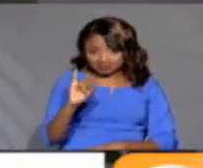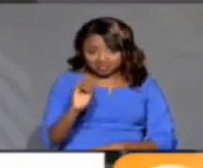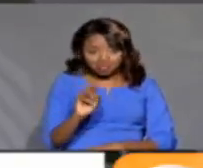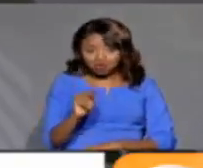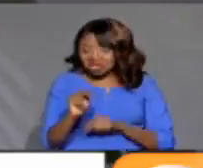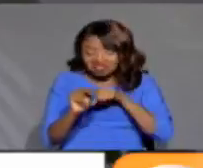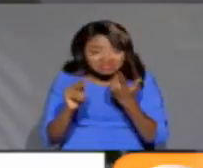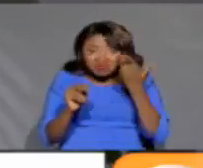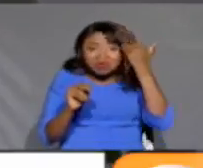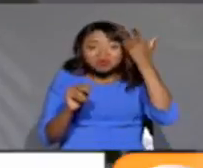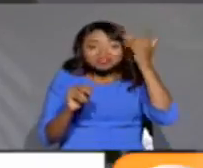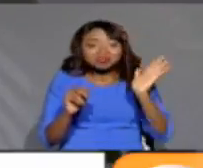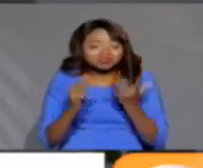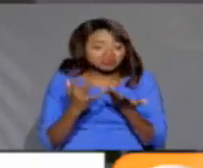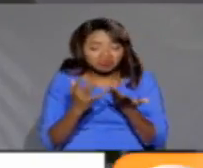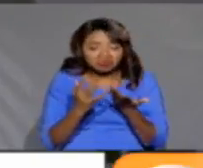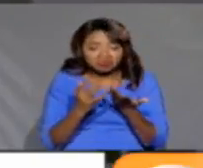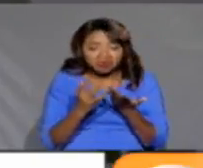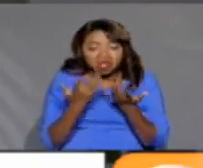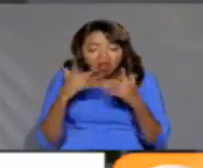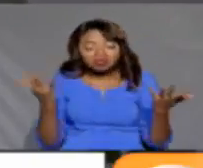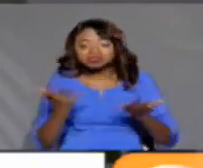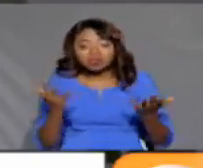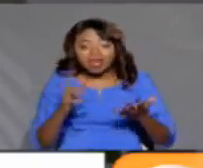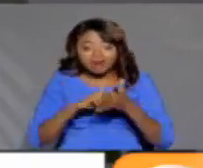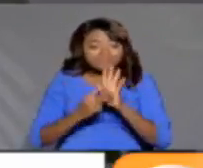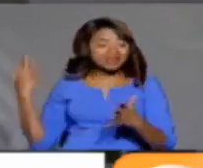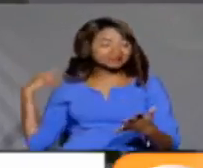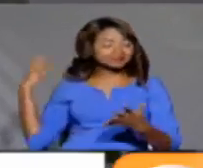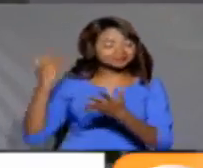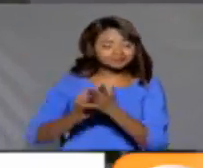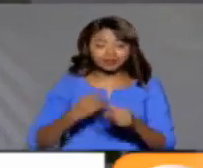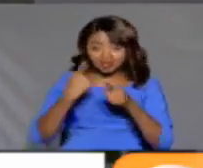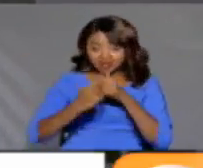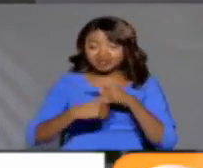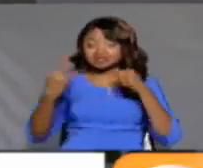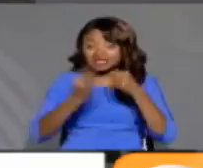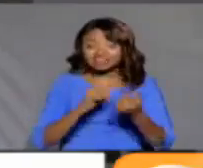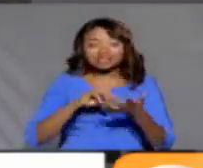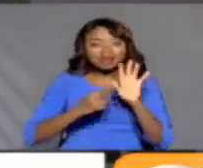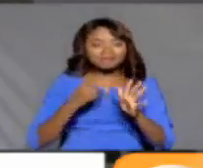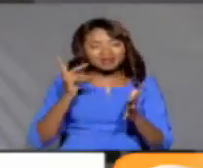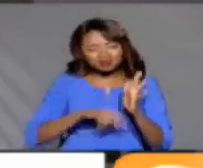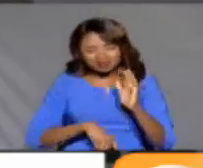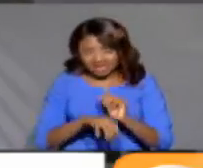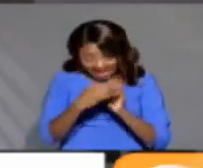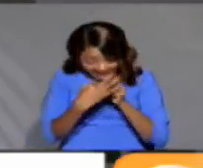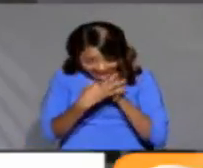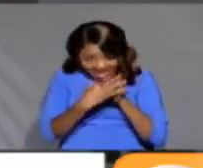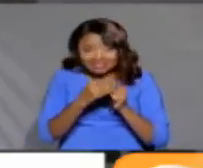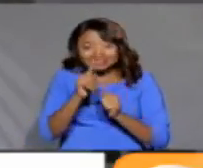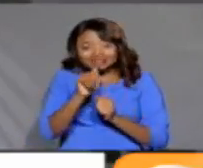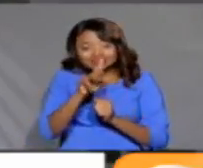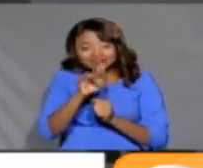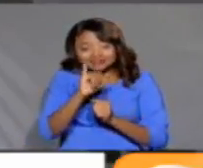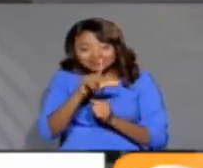properly accounted for every financial year. So in the last 8 years he was in office, it means that at least 8 trillion shillings could not be